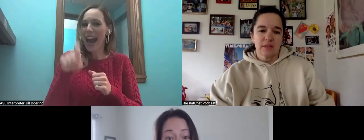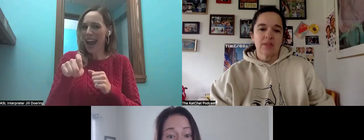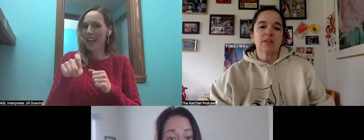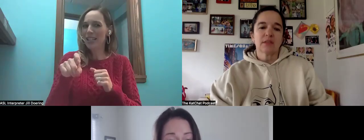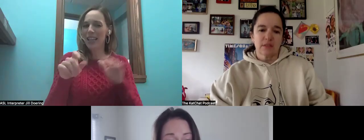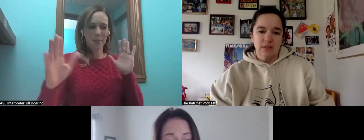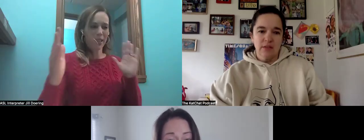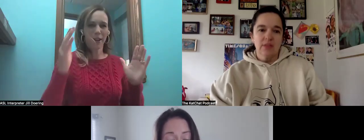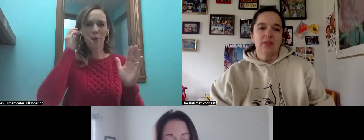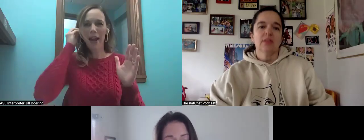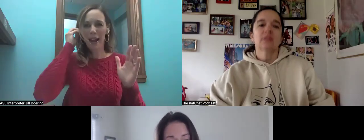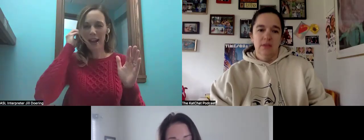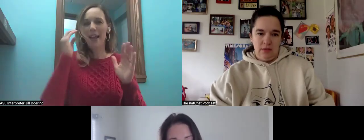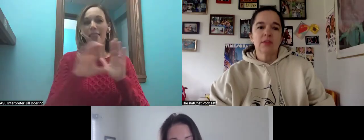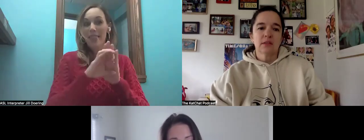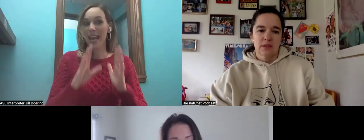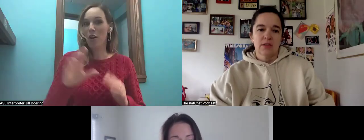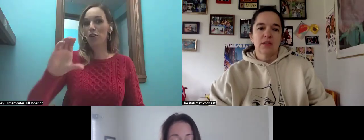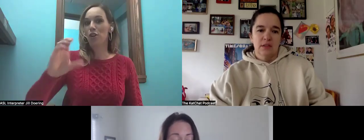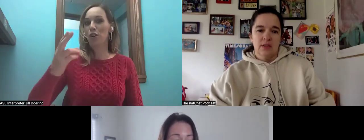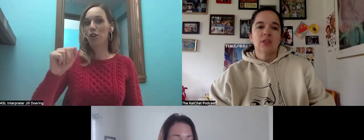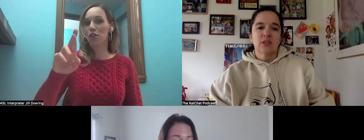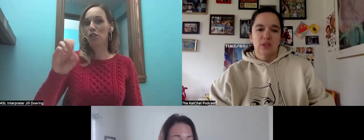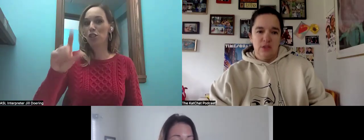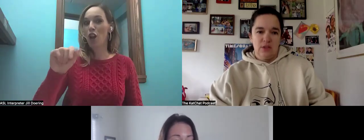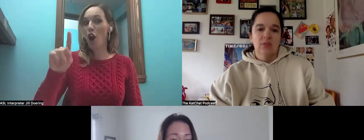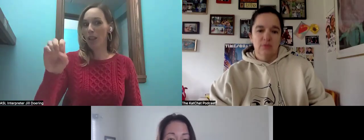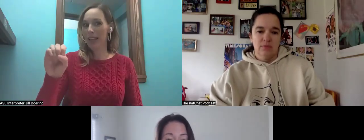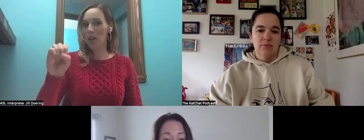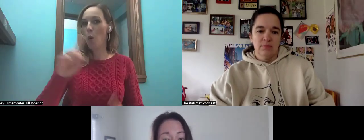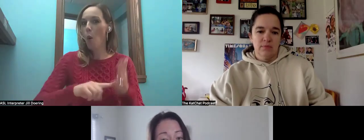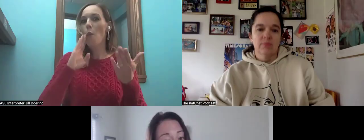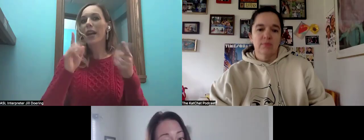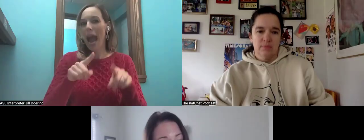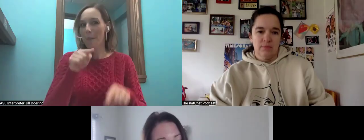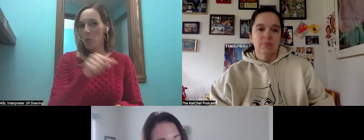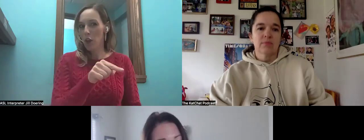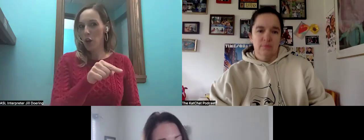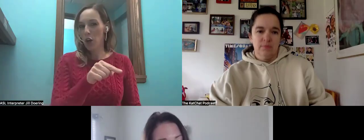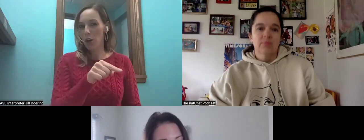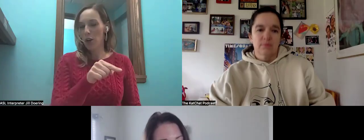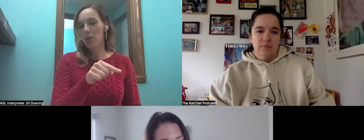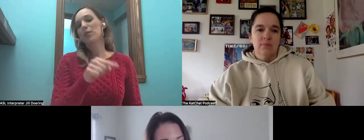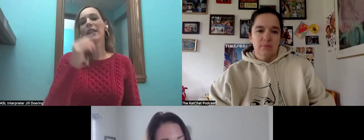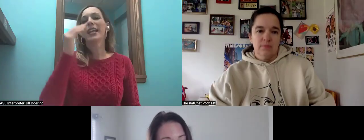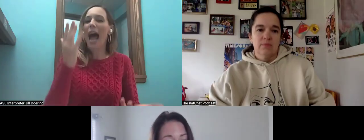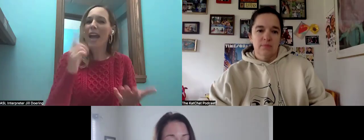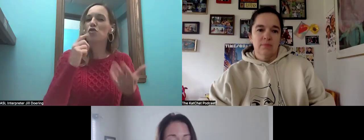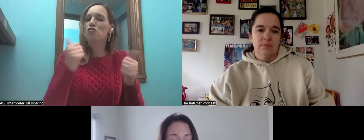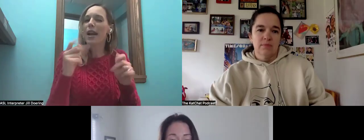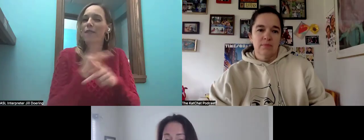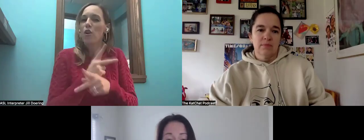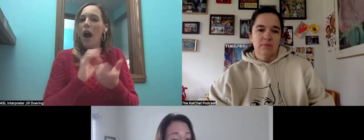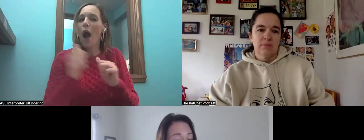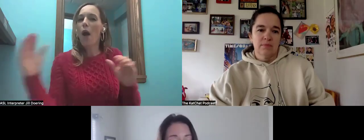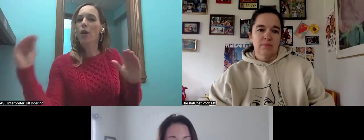where Charlotte was going to end up and so I knew where to piece it in, if that makes sense. And so